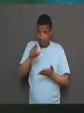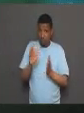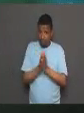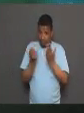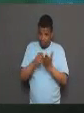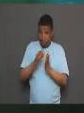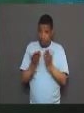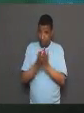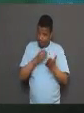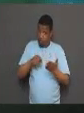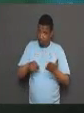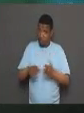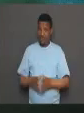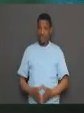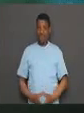book.